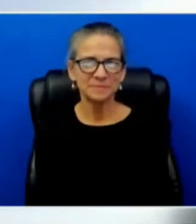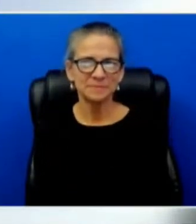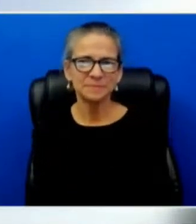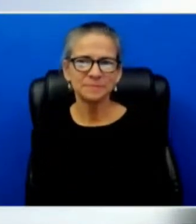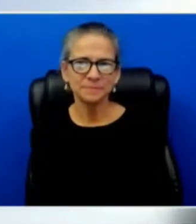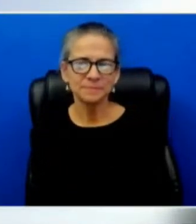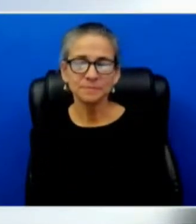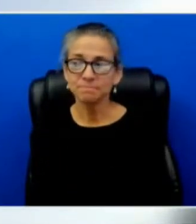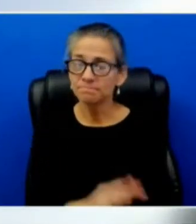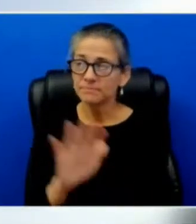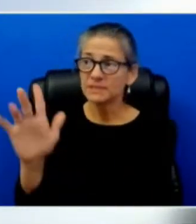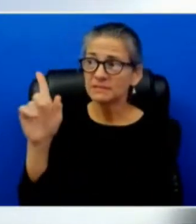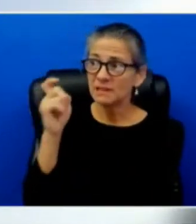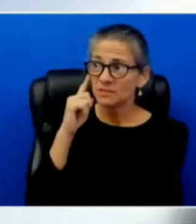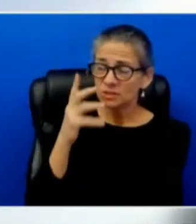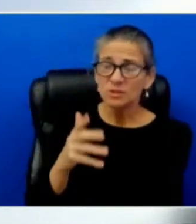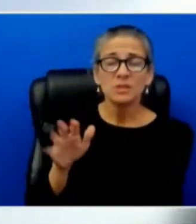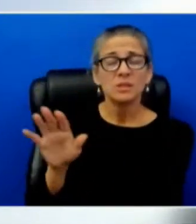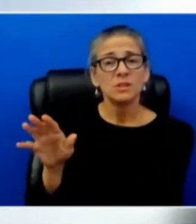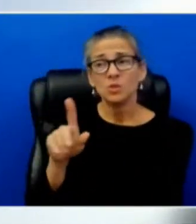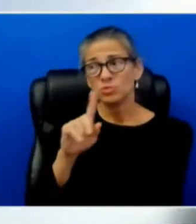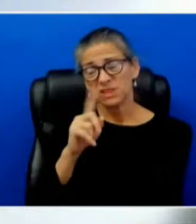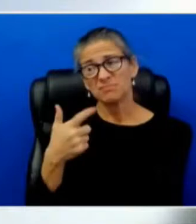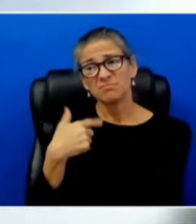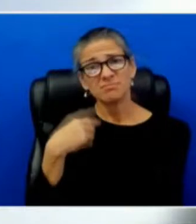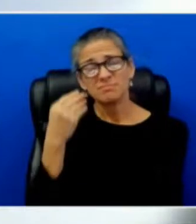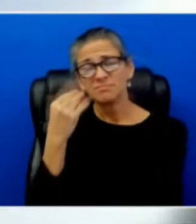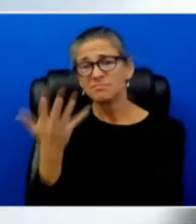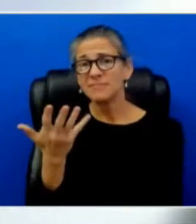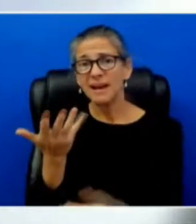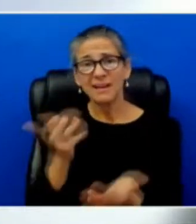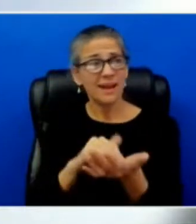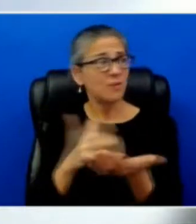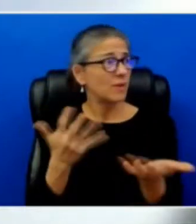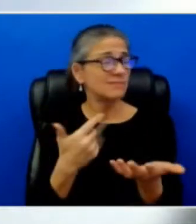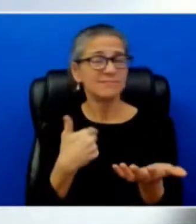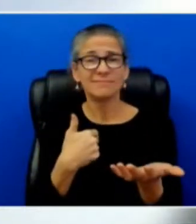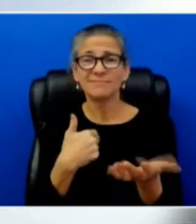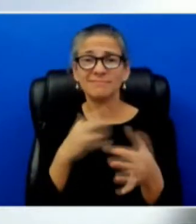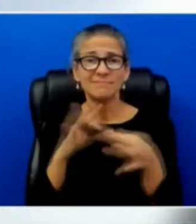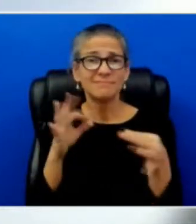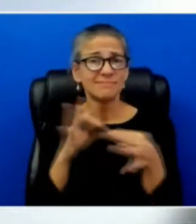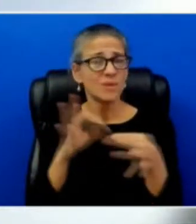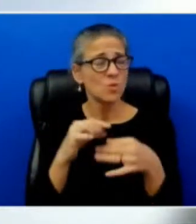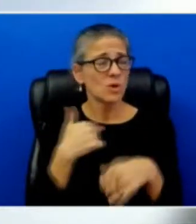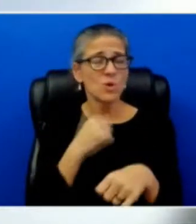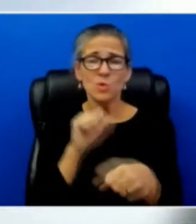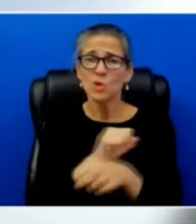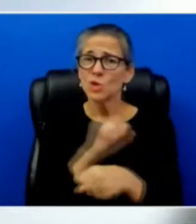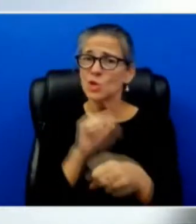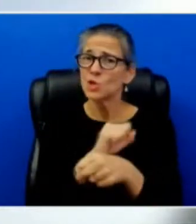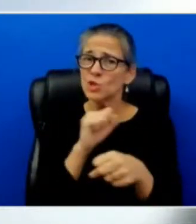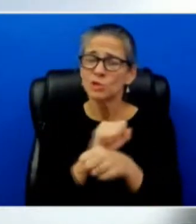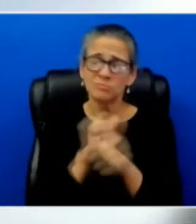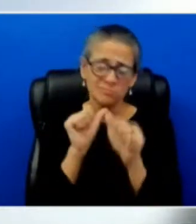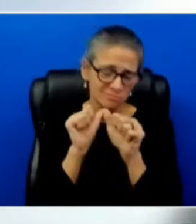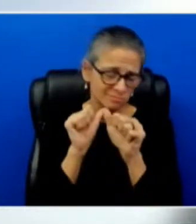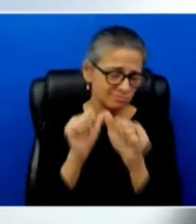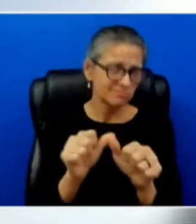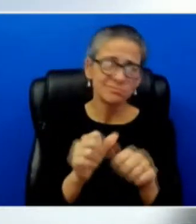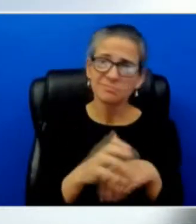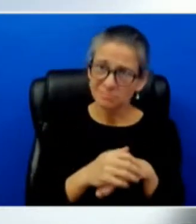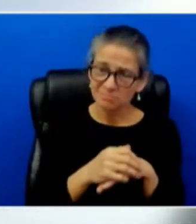Governor, we're again working tirelessly. I want to emphasize, punctuate what you've said